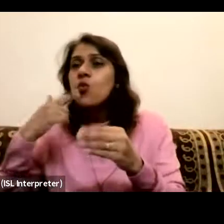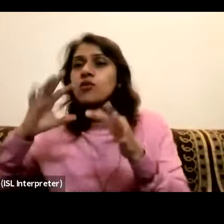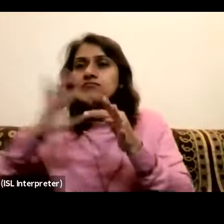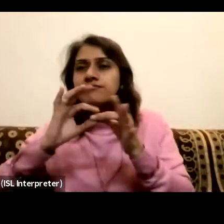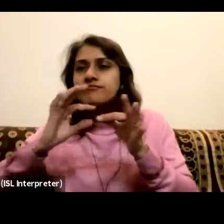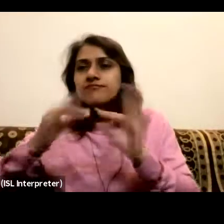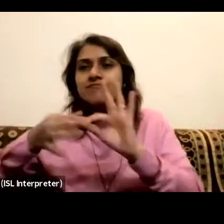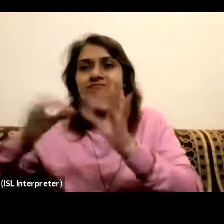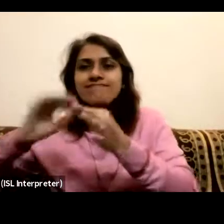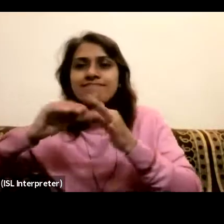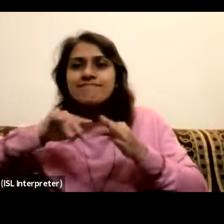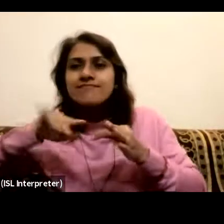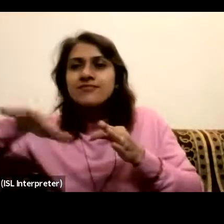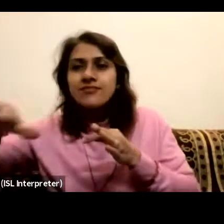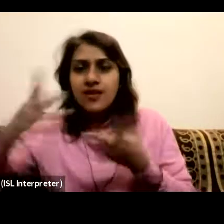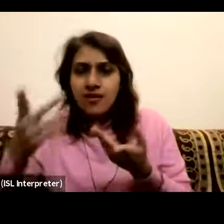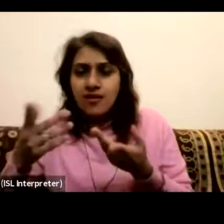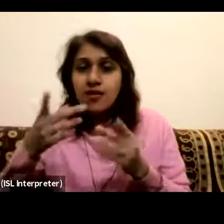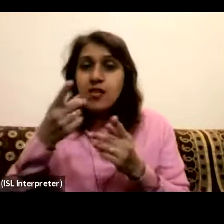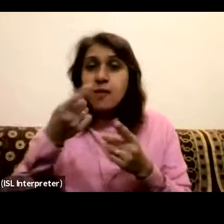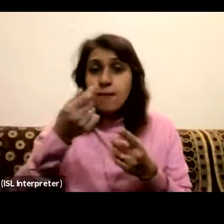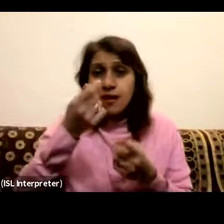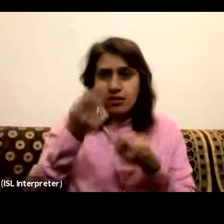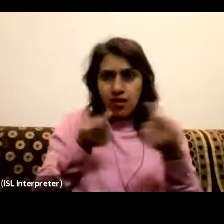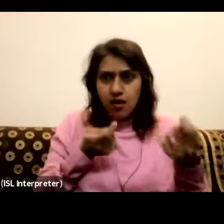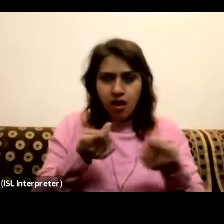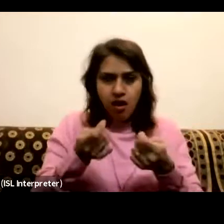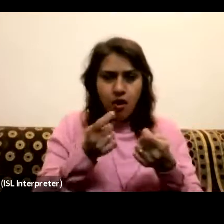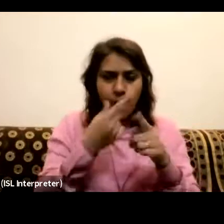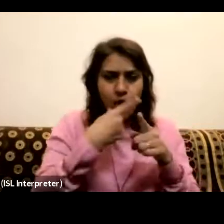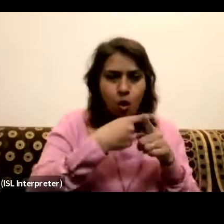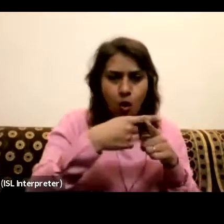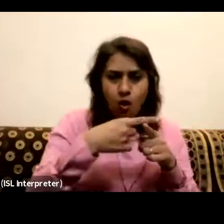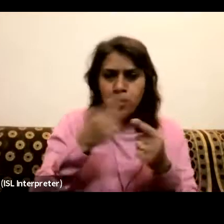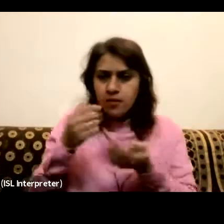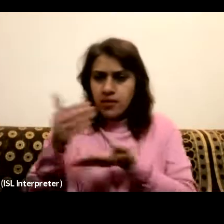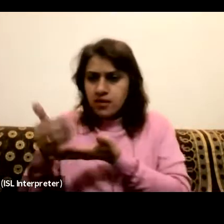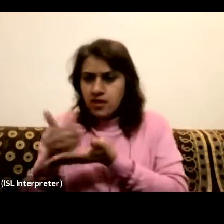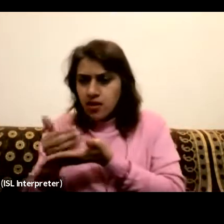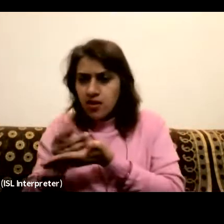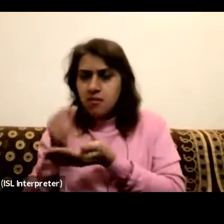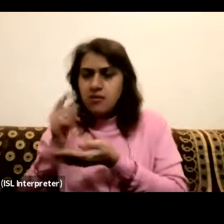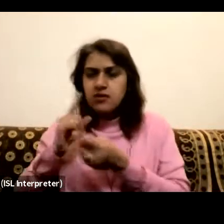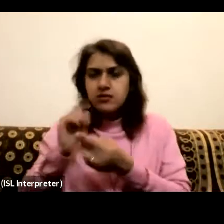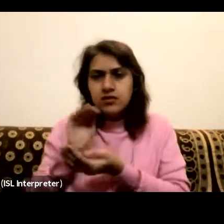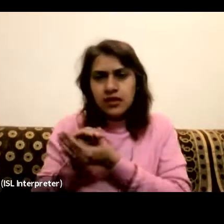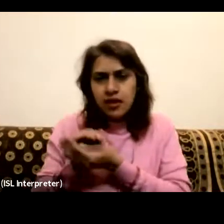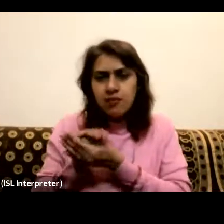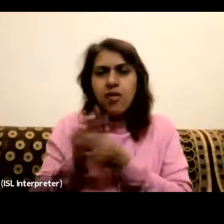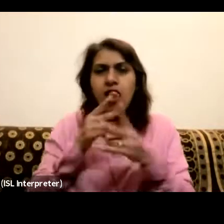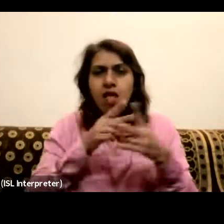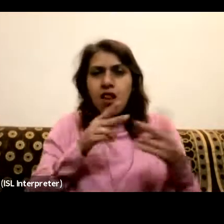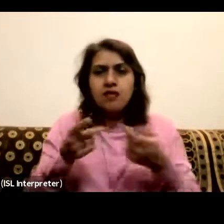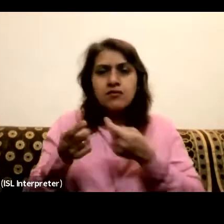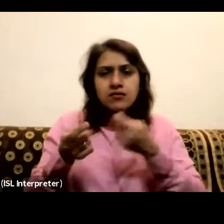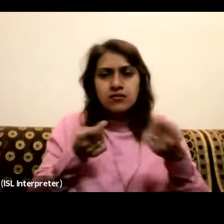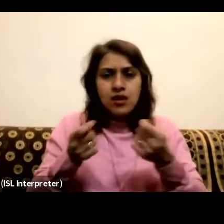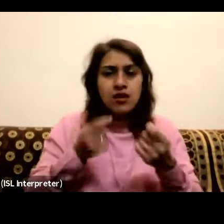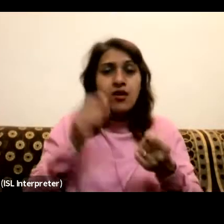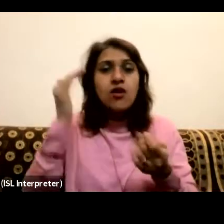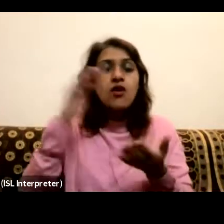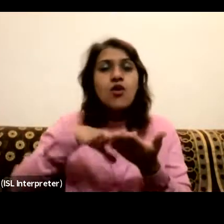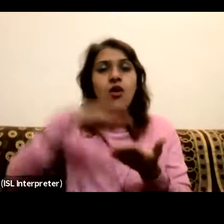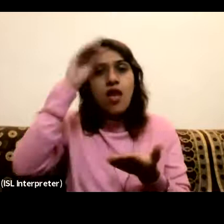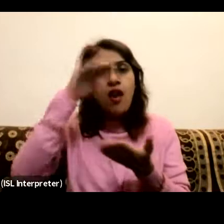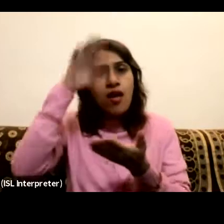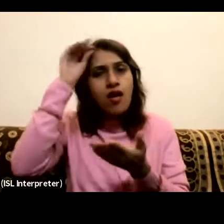can start doing his financial management more effectively. He's able to start understanding the statutory requirement and